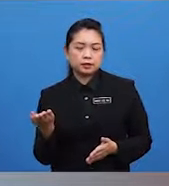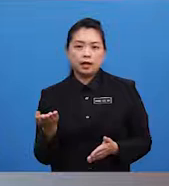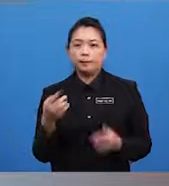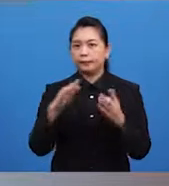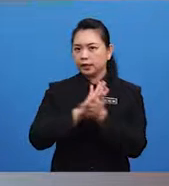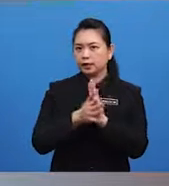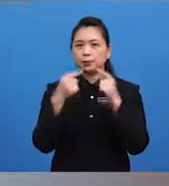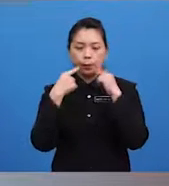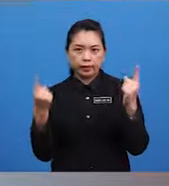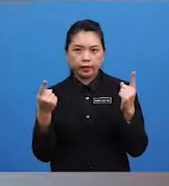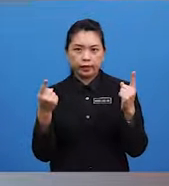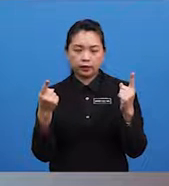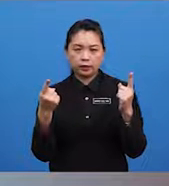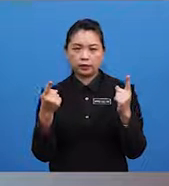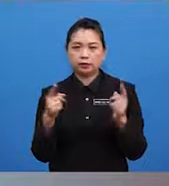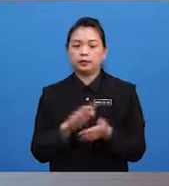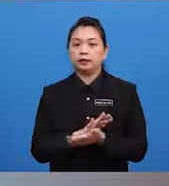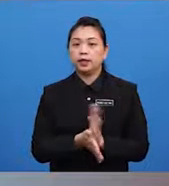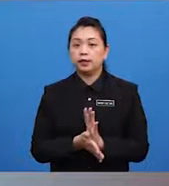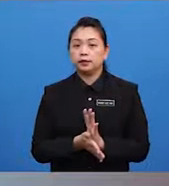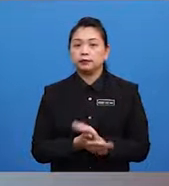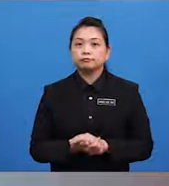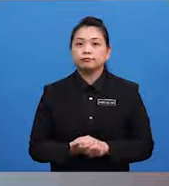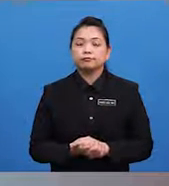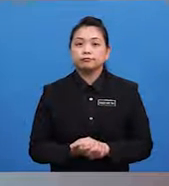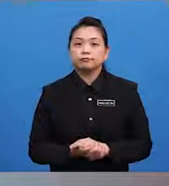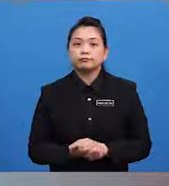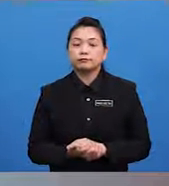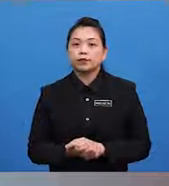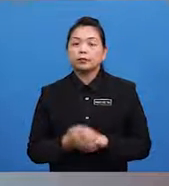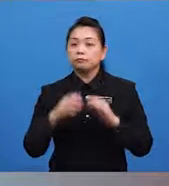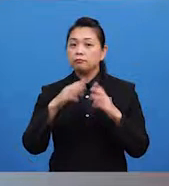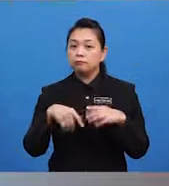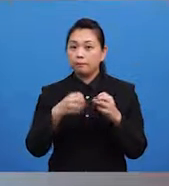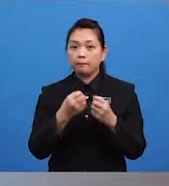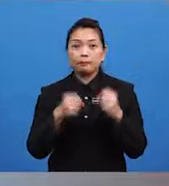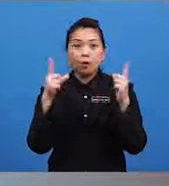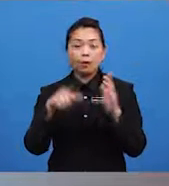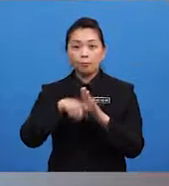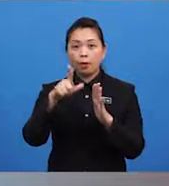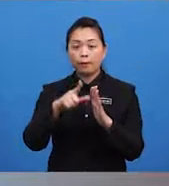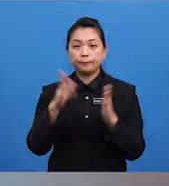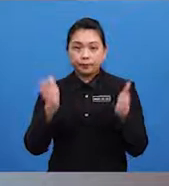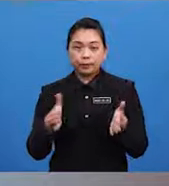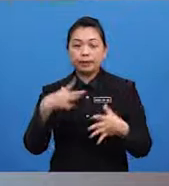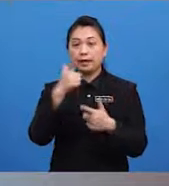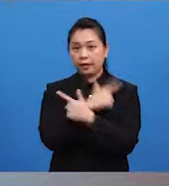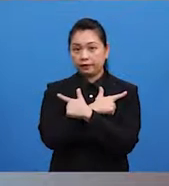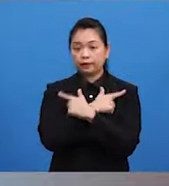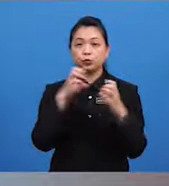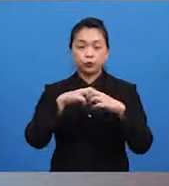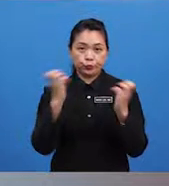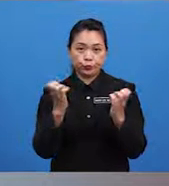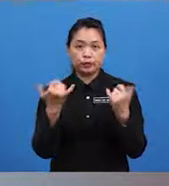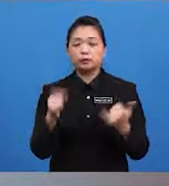which means more and more people love the durian. So, the question